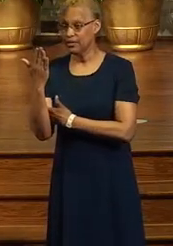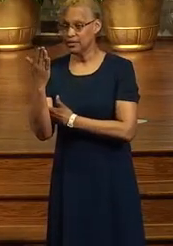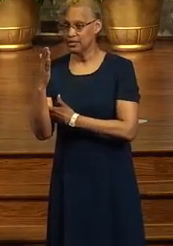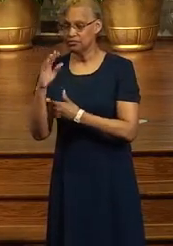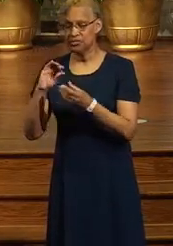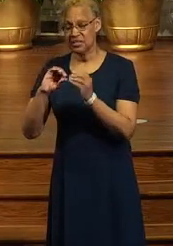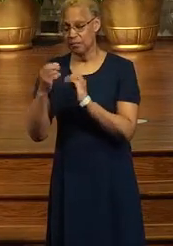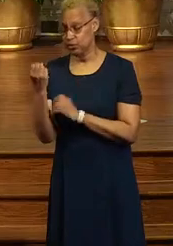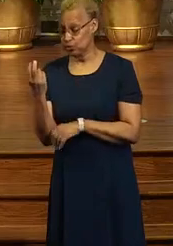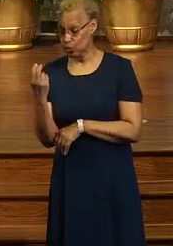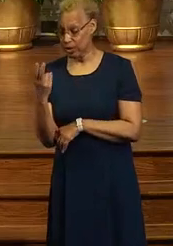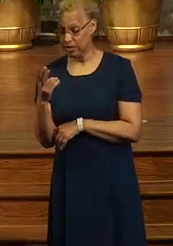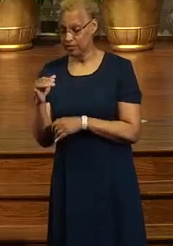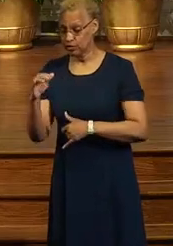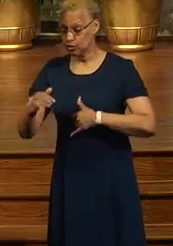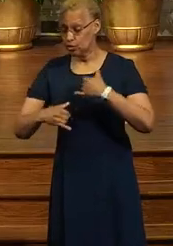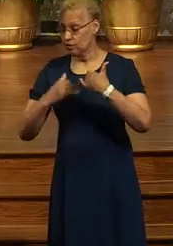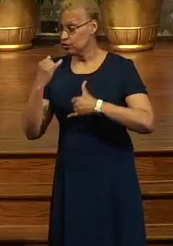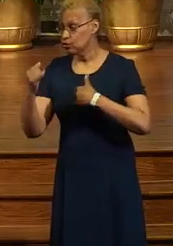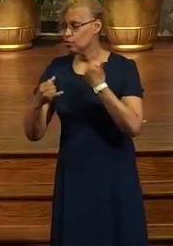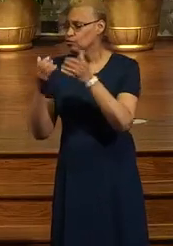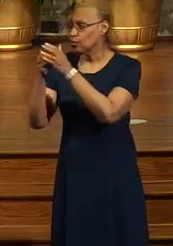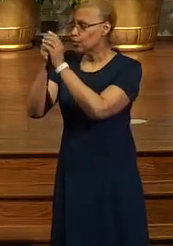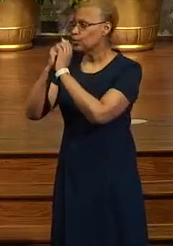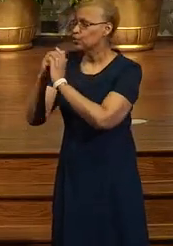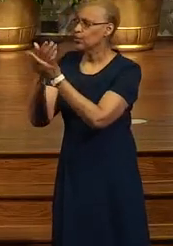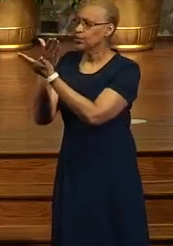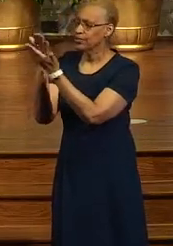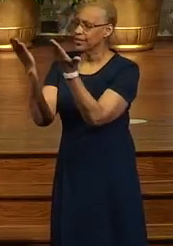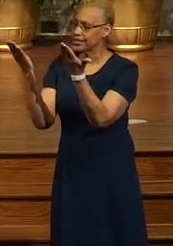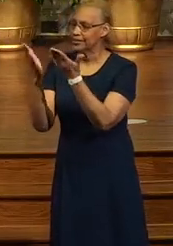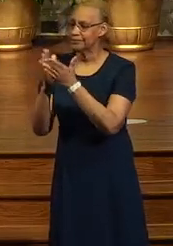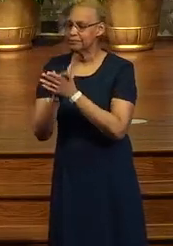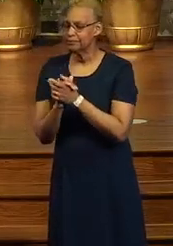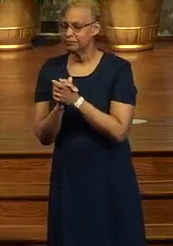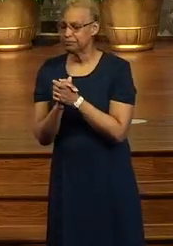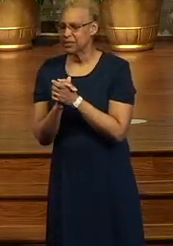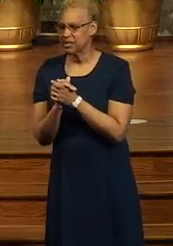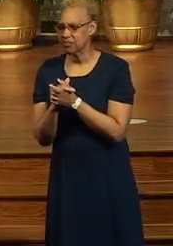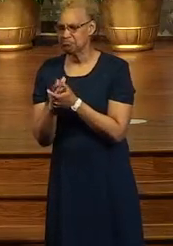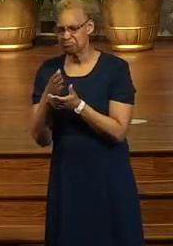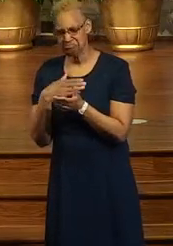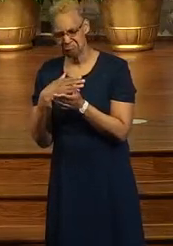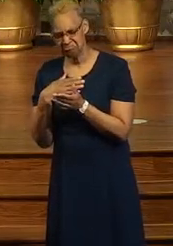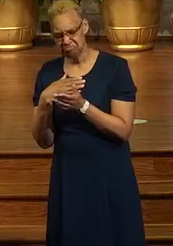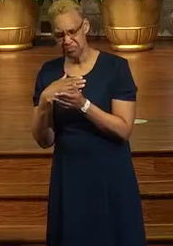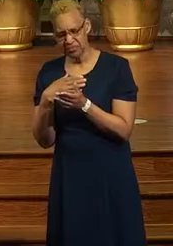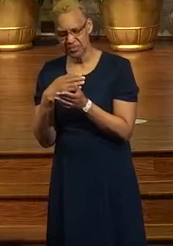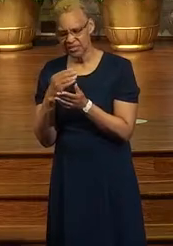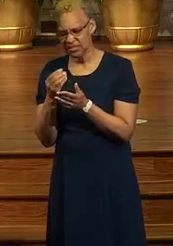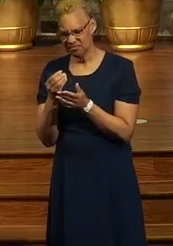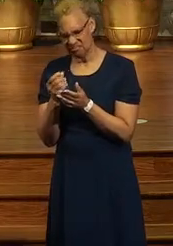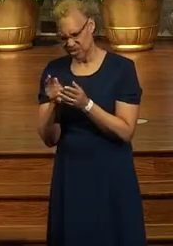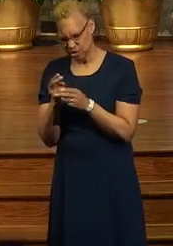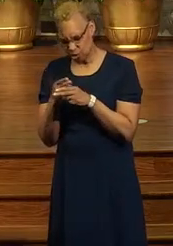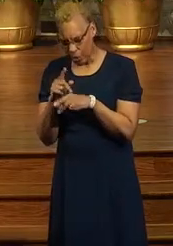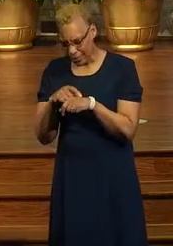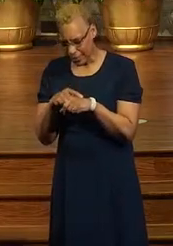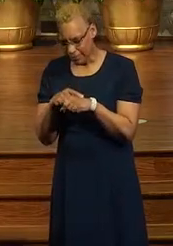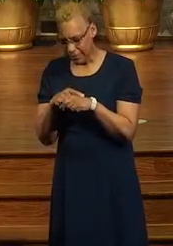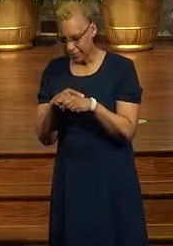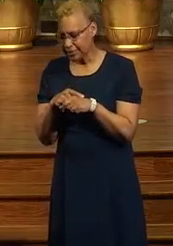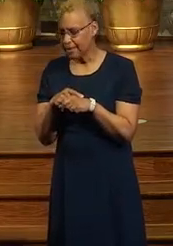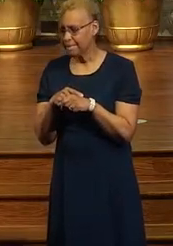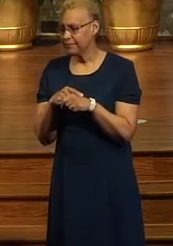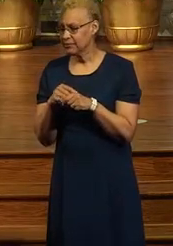number 12, Joyful, Joyful, We Adore Thee. I'll just take a couple of minutes, well, not even a couple of minutes, but a couple of